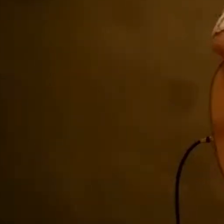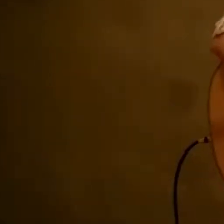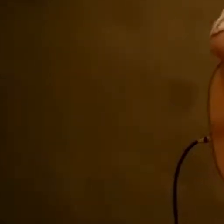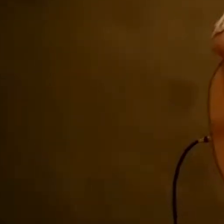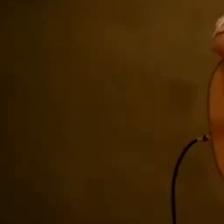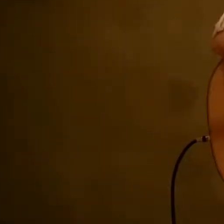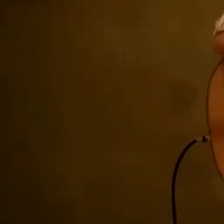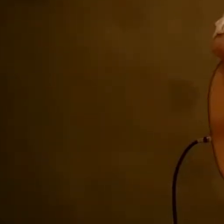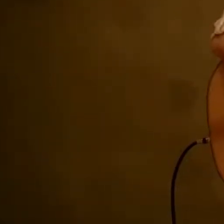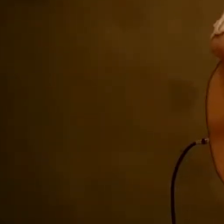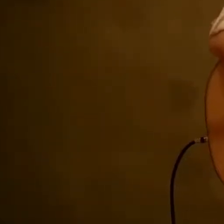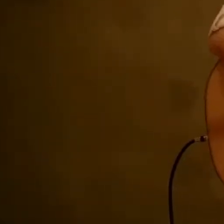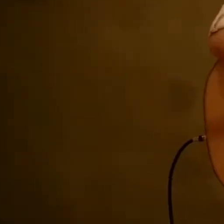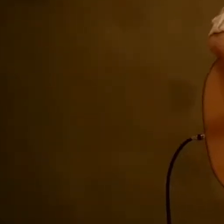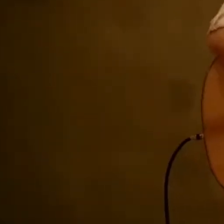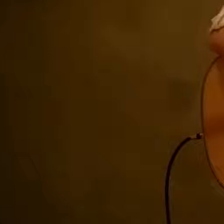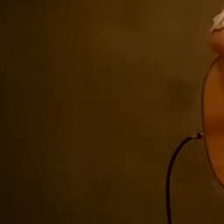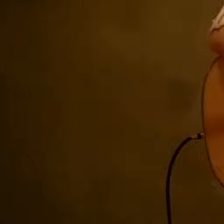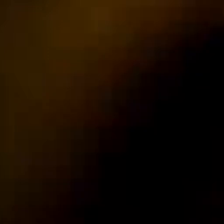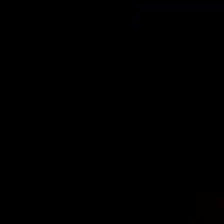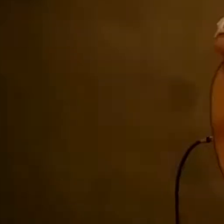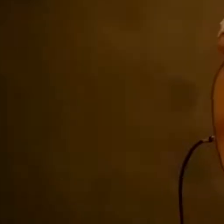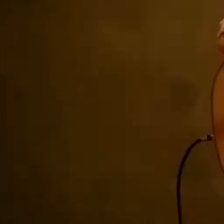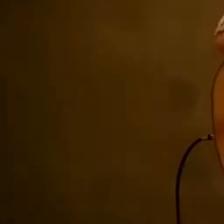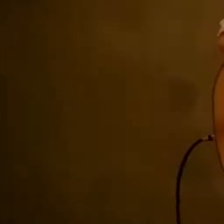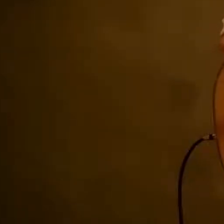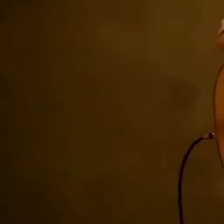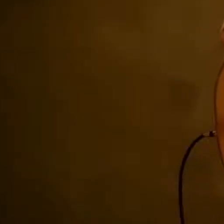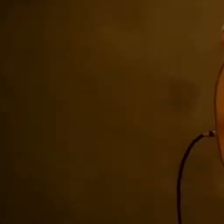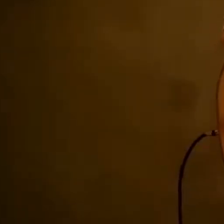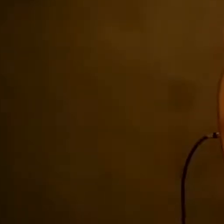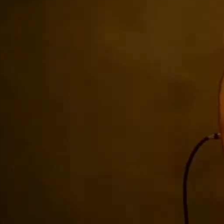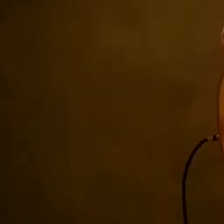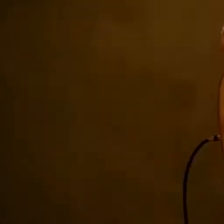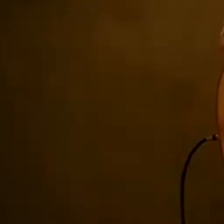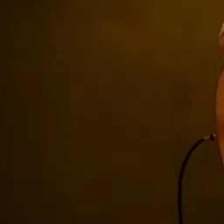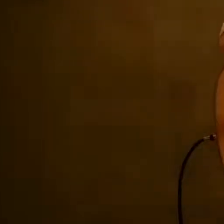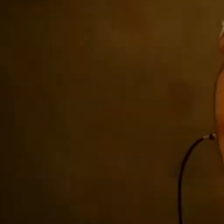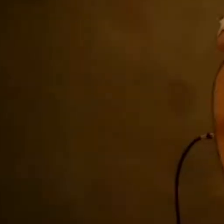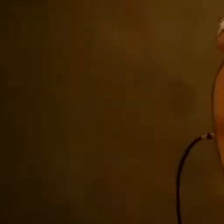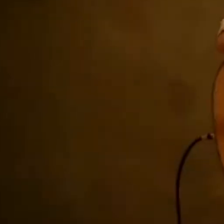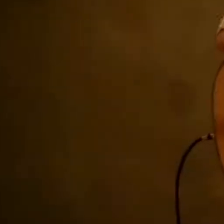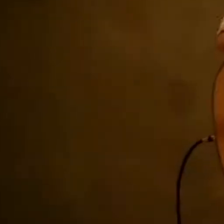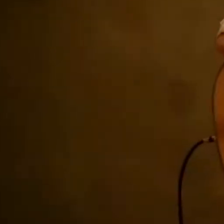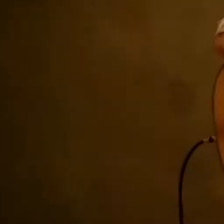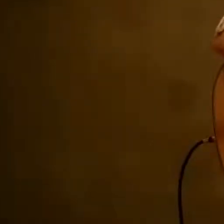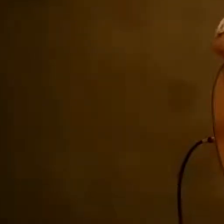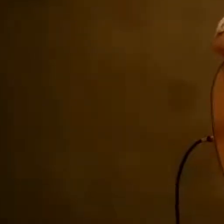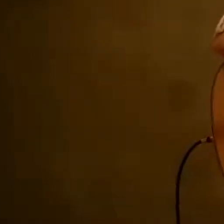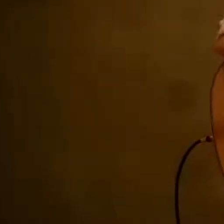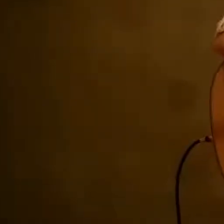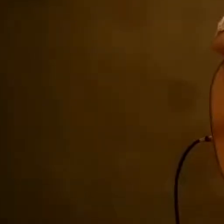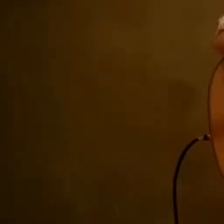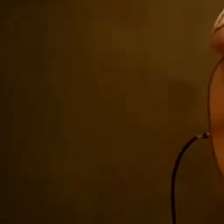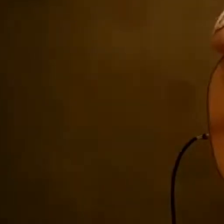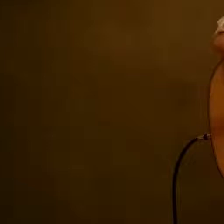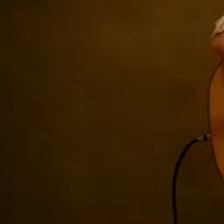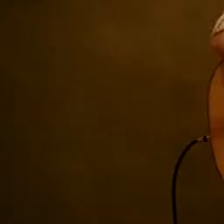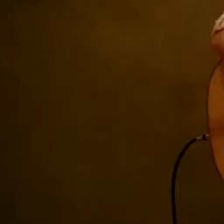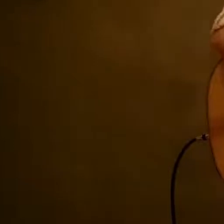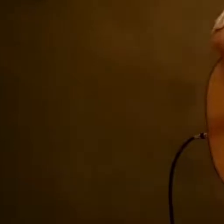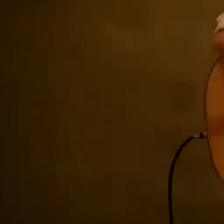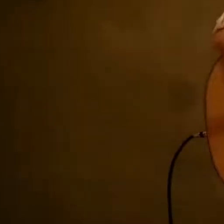knew. When you cry, I'll comfort you as you seek what is true. If there's